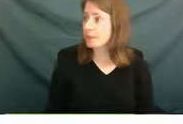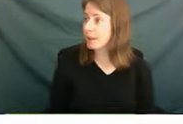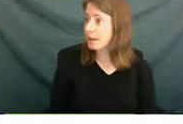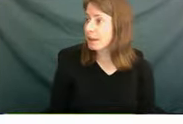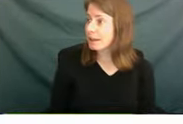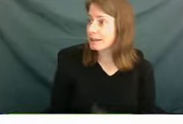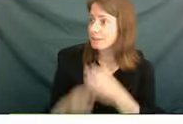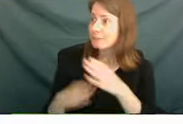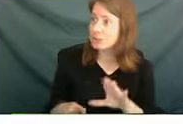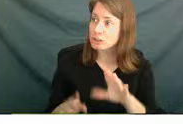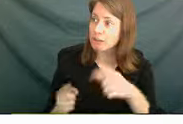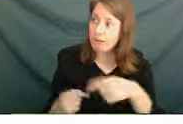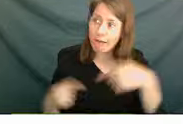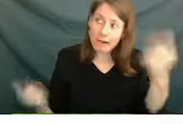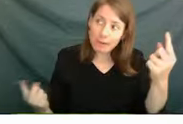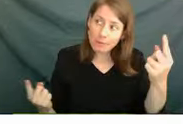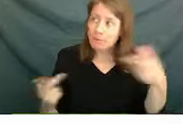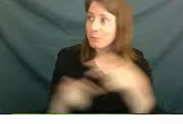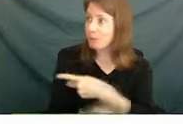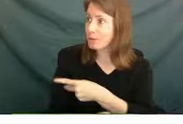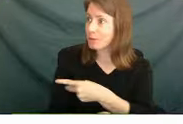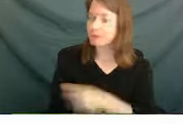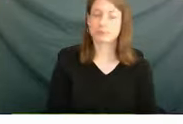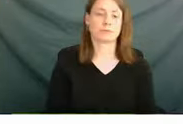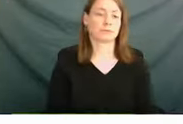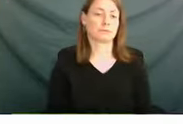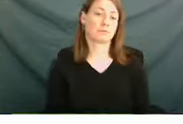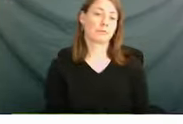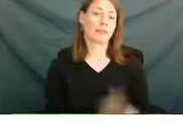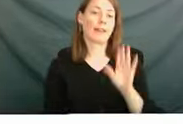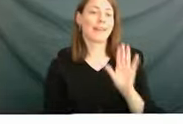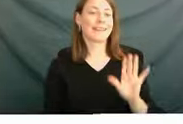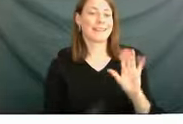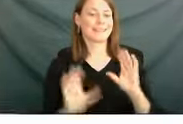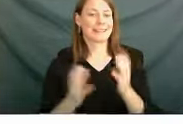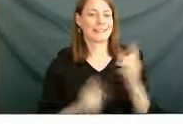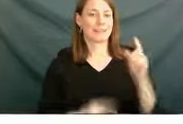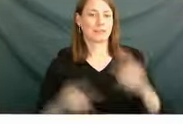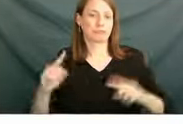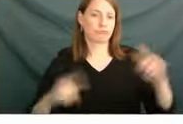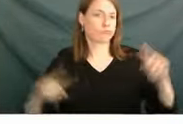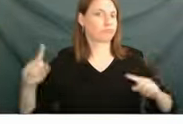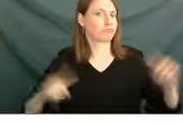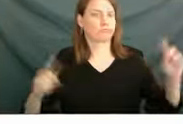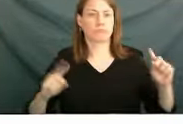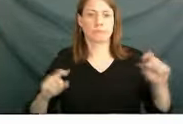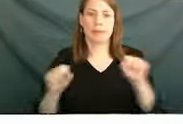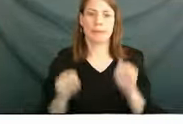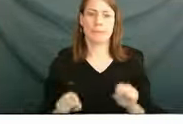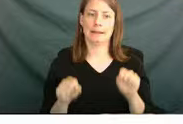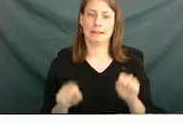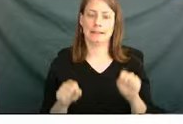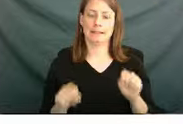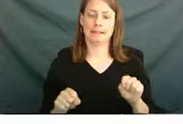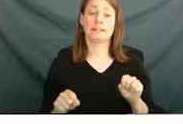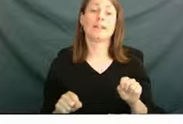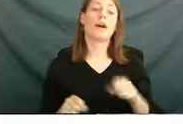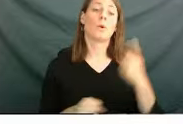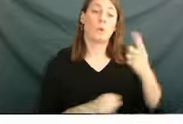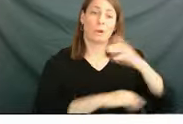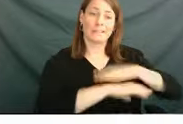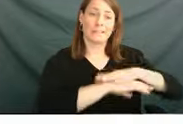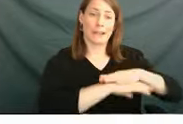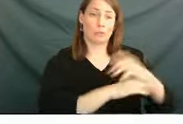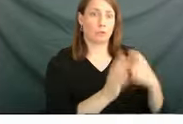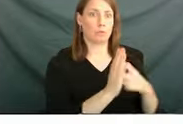range, including one table of children who require a great deal of support. Out of interest, Mahalia, what's